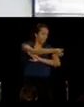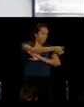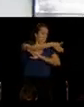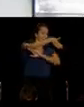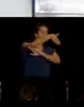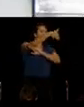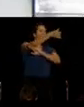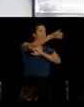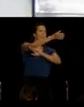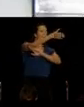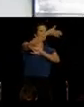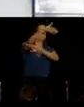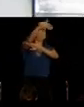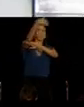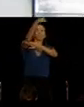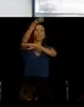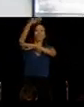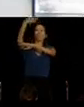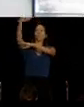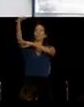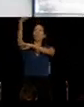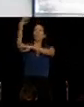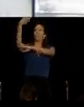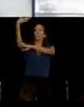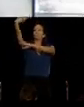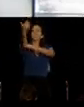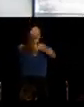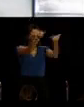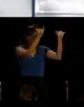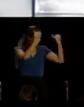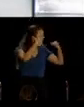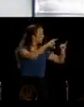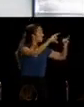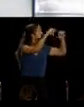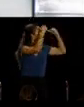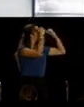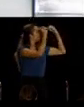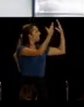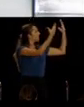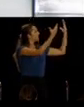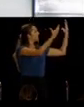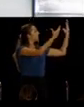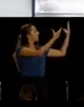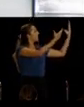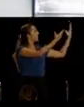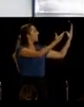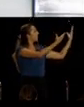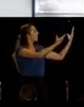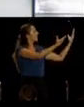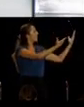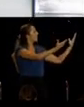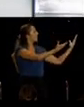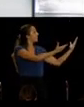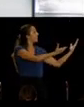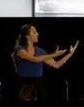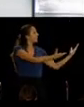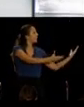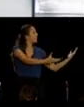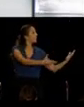night that our flag was still